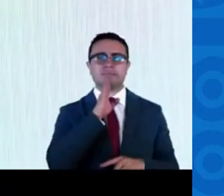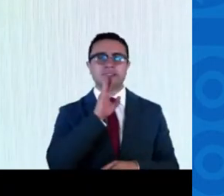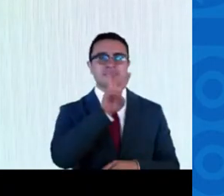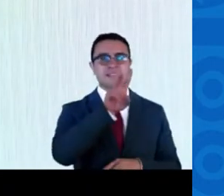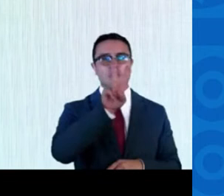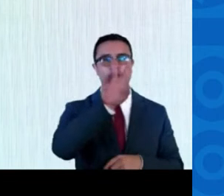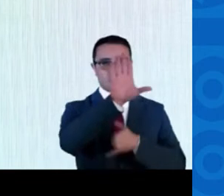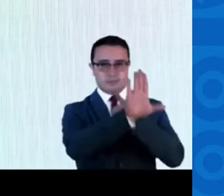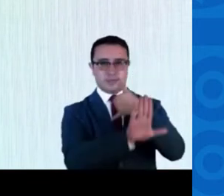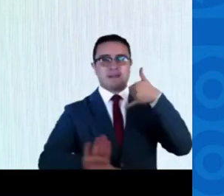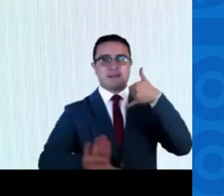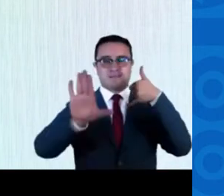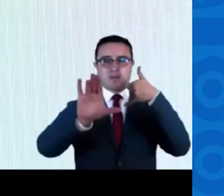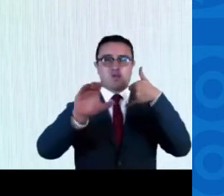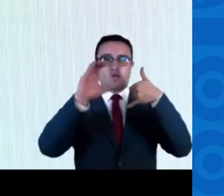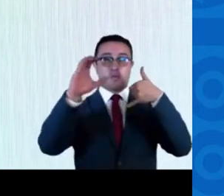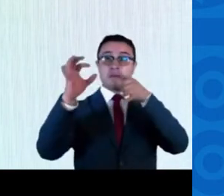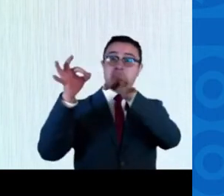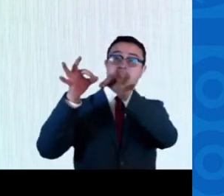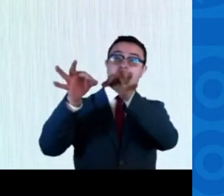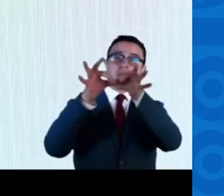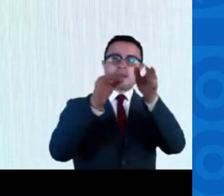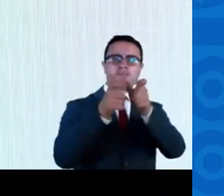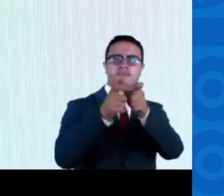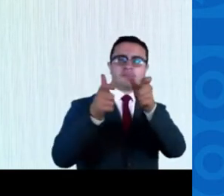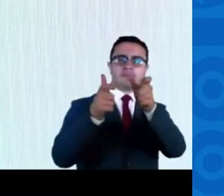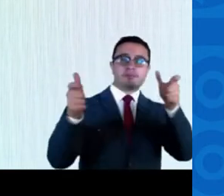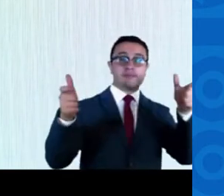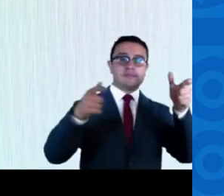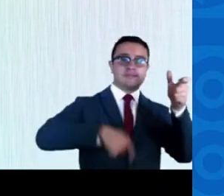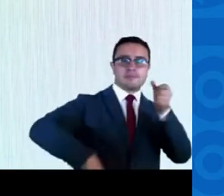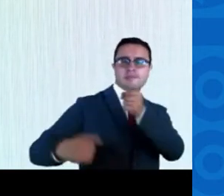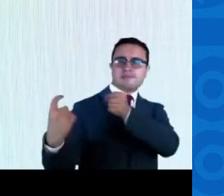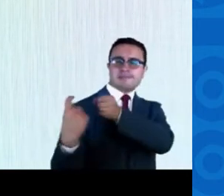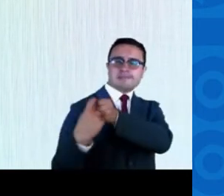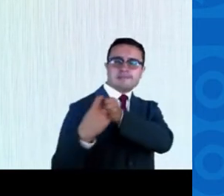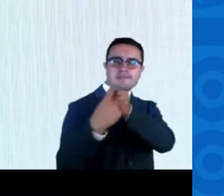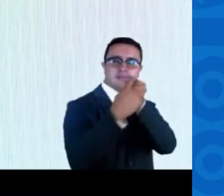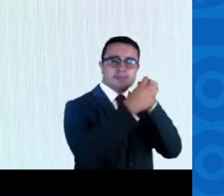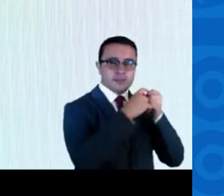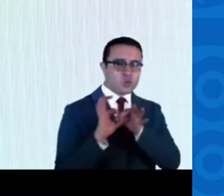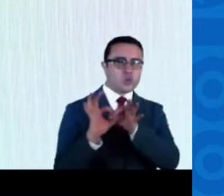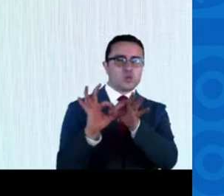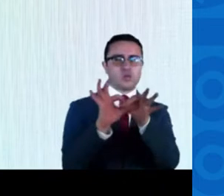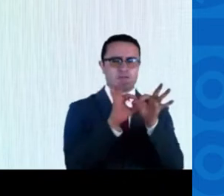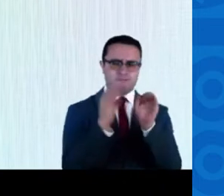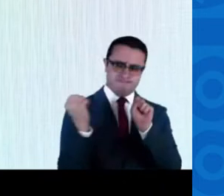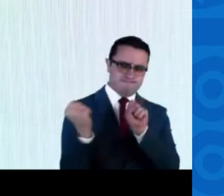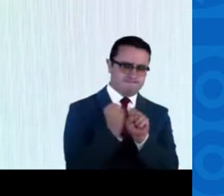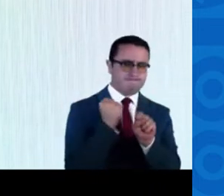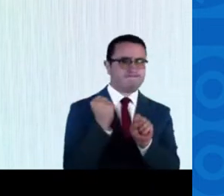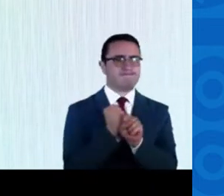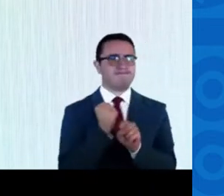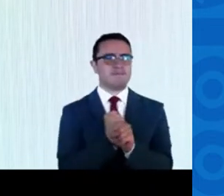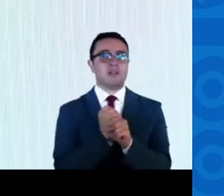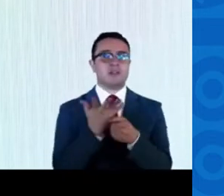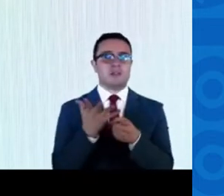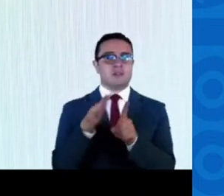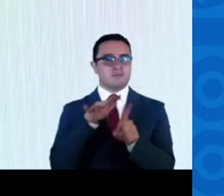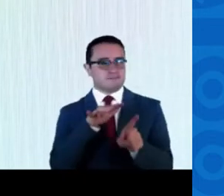that today we are accompanied by the representatives of 32 departments of Colombia, who have been